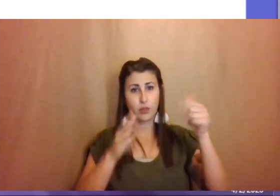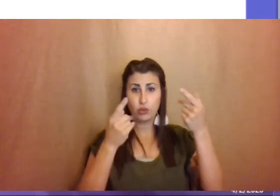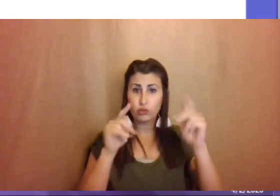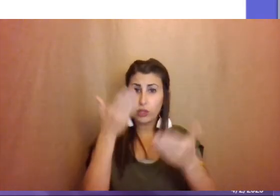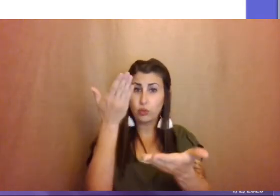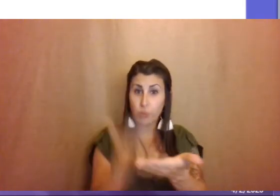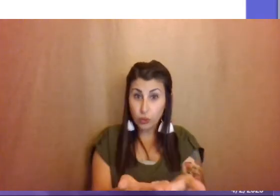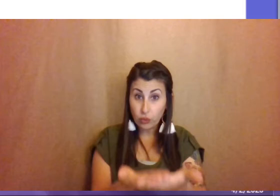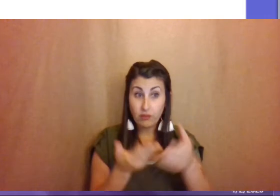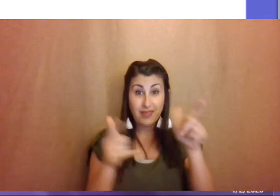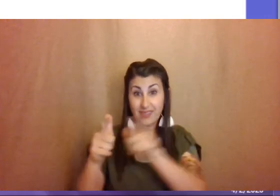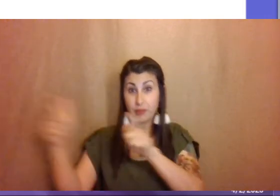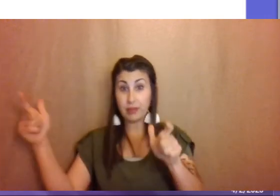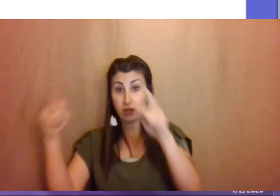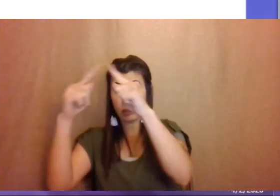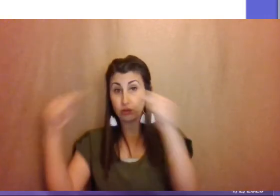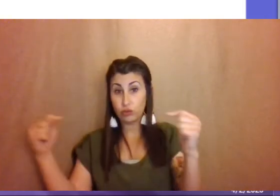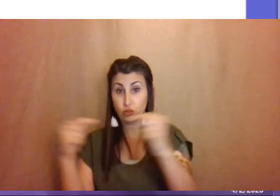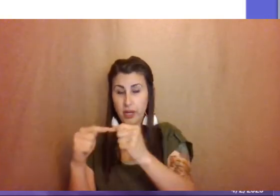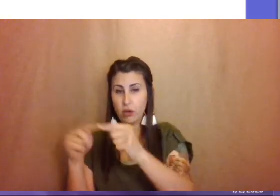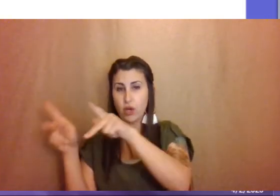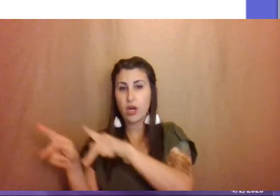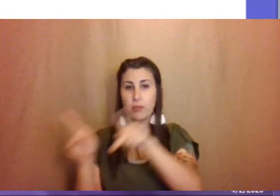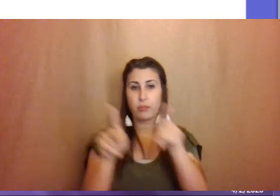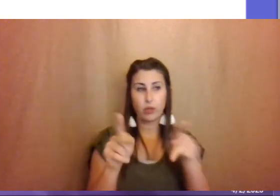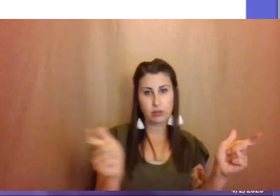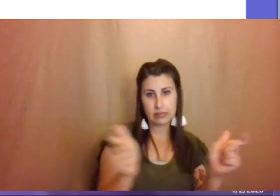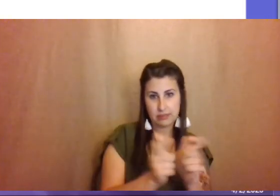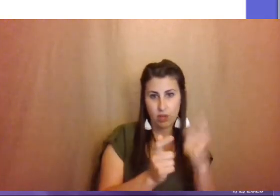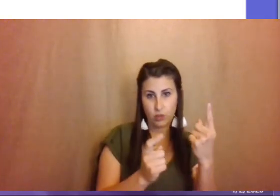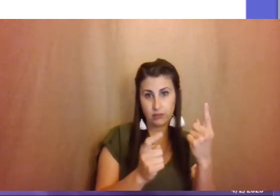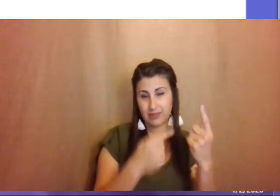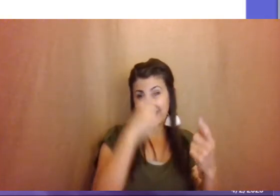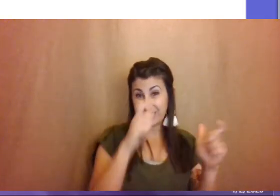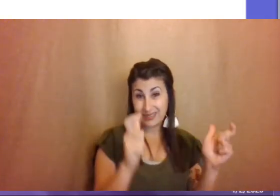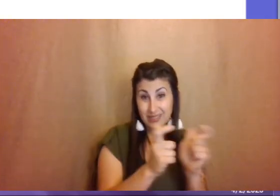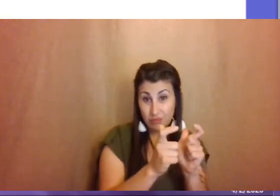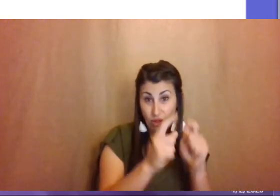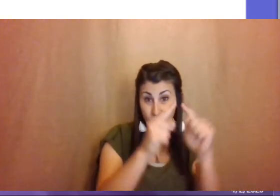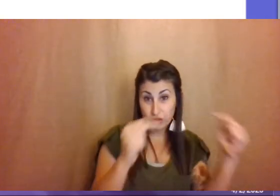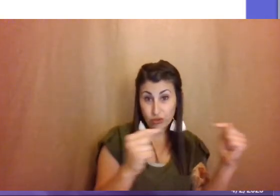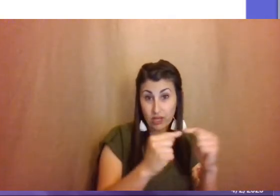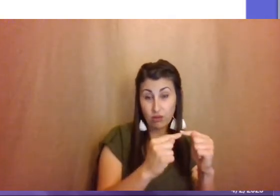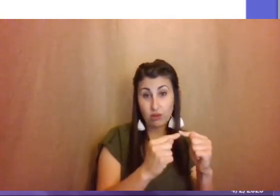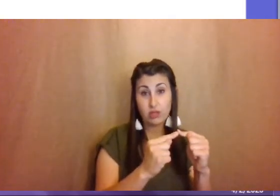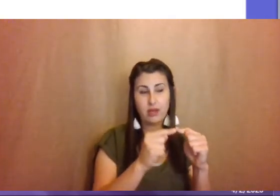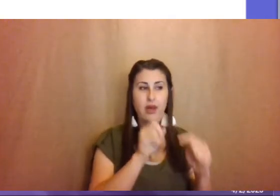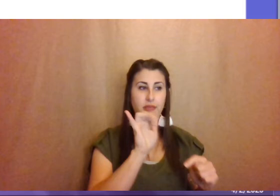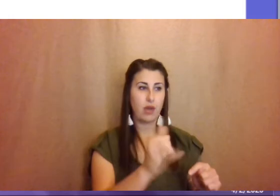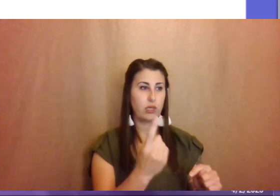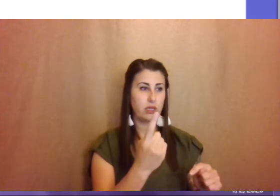We're trying to prove that this larger one is proportional to this one, meaning that this smaller triangle